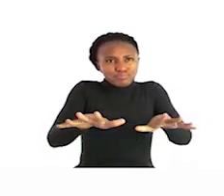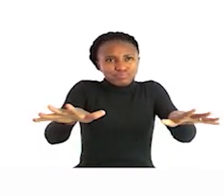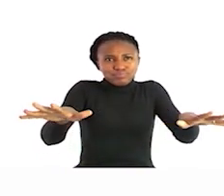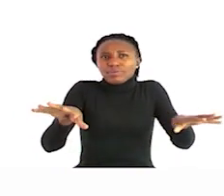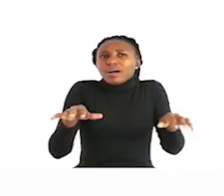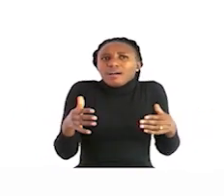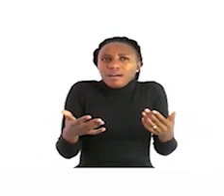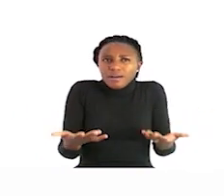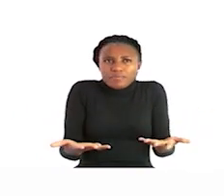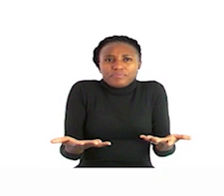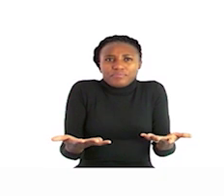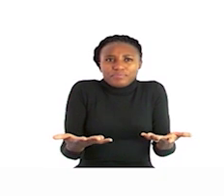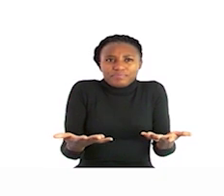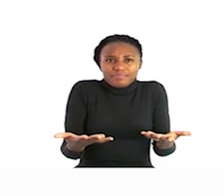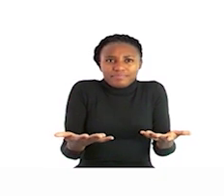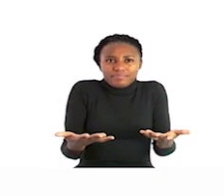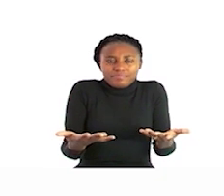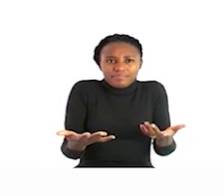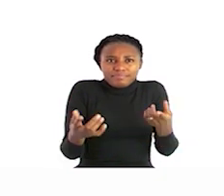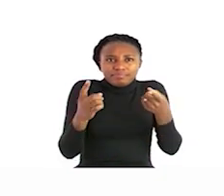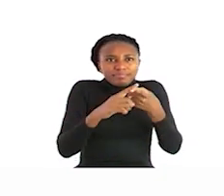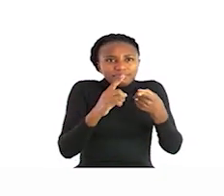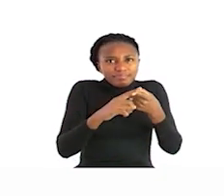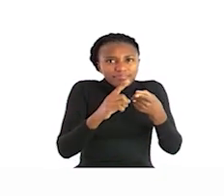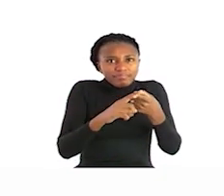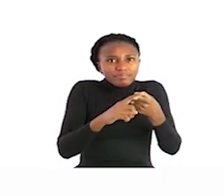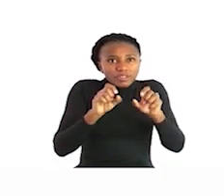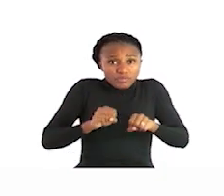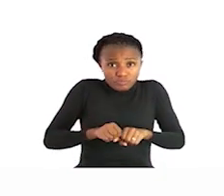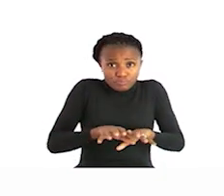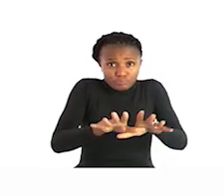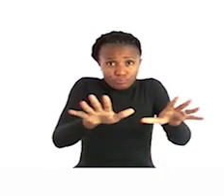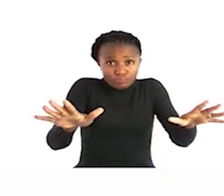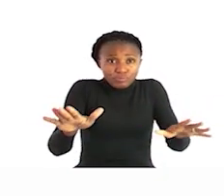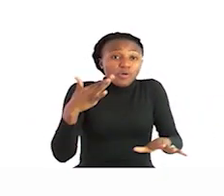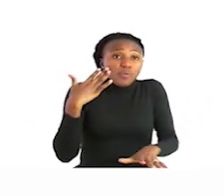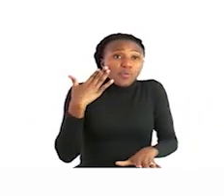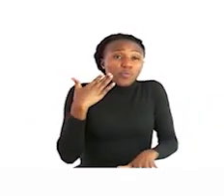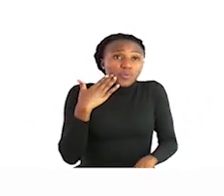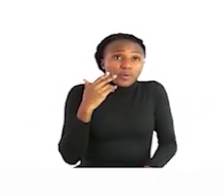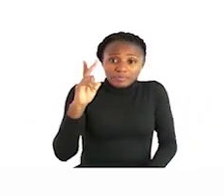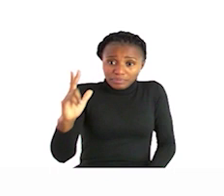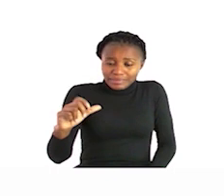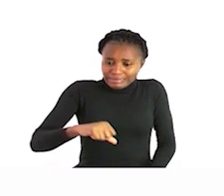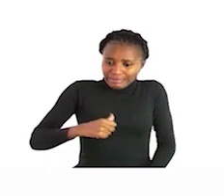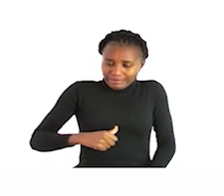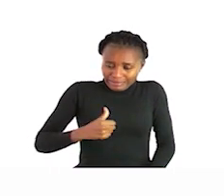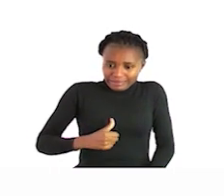or tuberculosis spread? It says it can be spread when a person who has the active disease in their